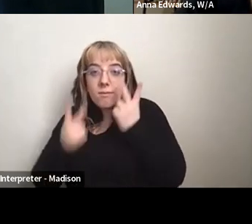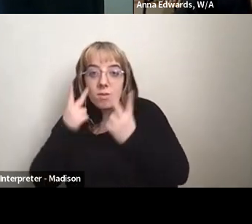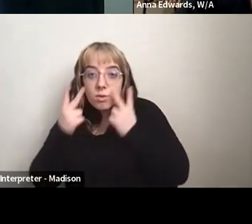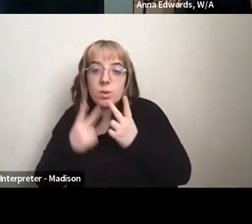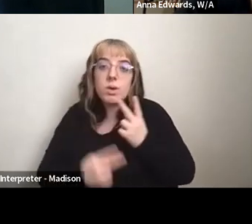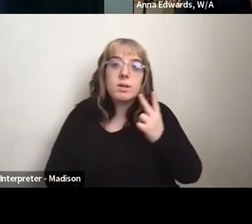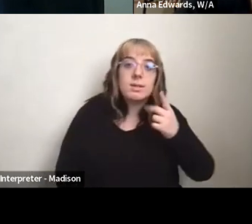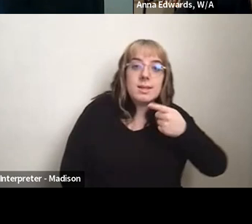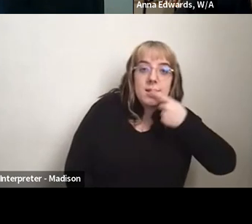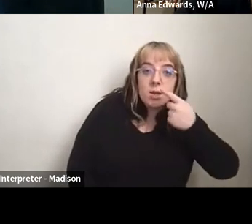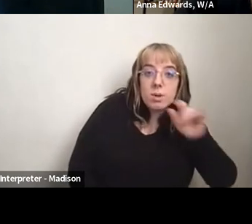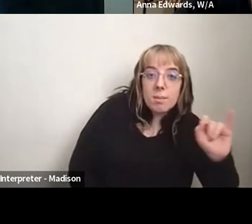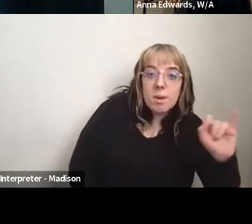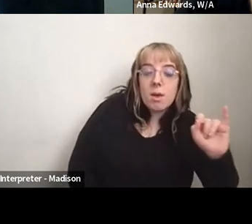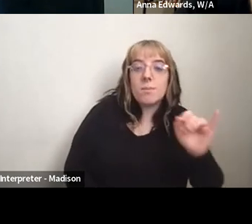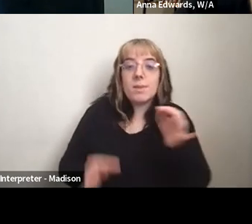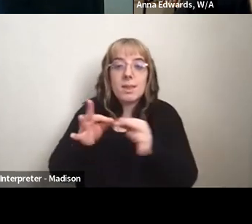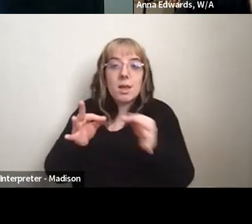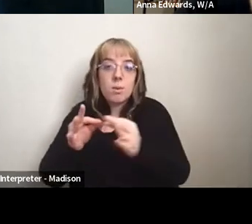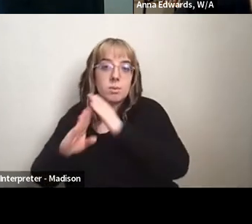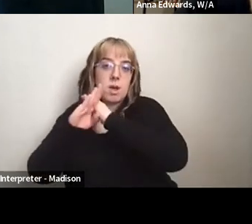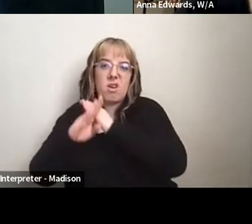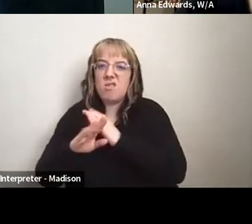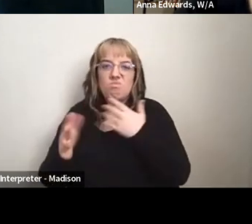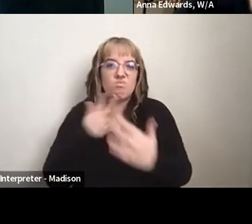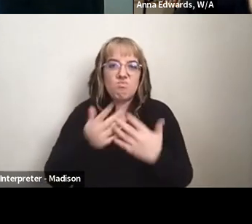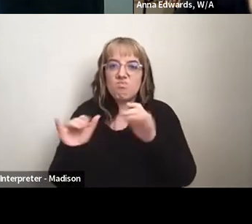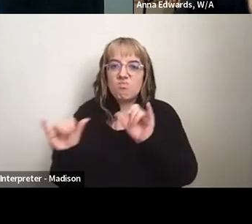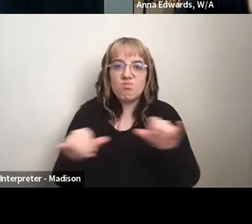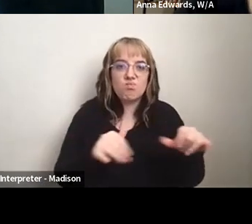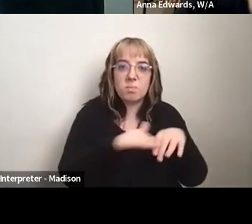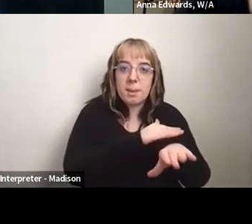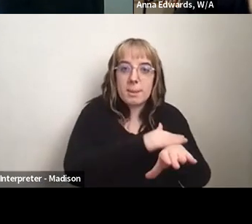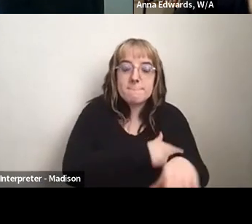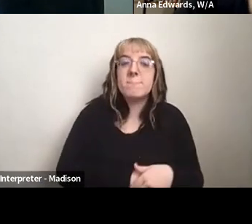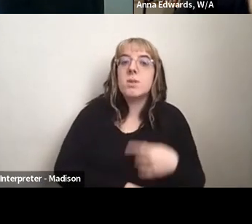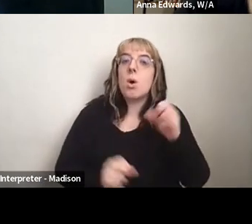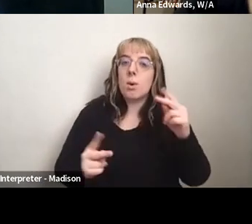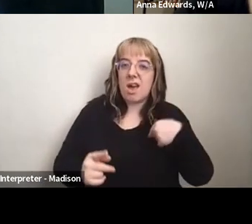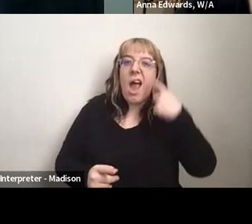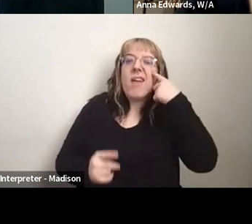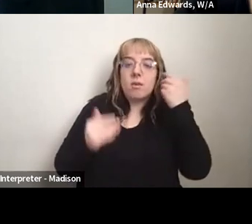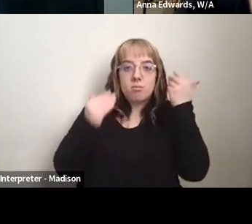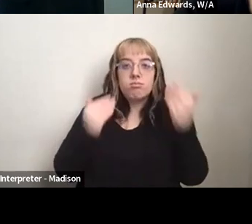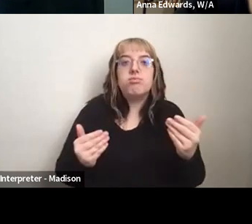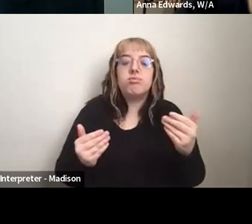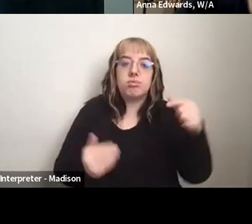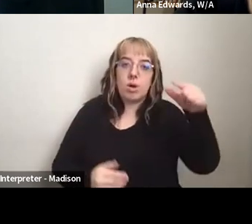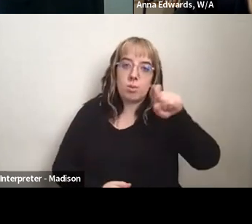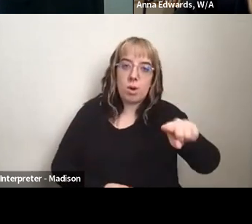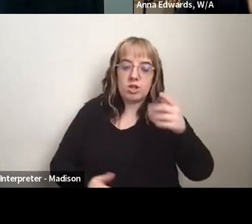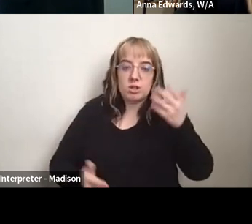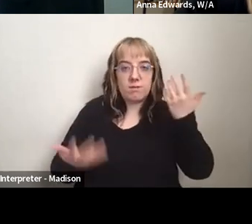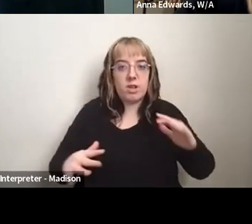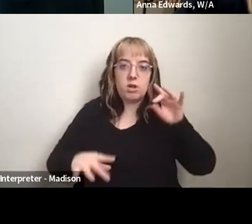hearing, or a language barrier. Wonderful. Thank you. Well, I think we're going to jump to some of the questions that have come in. So thank